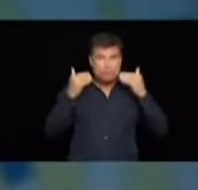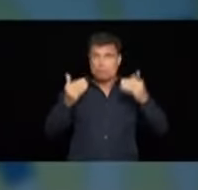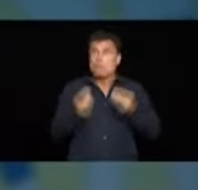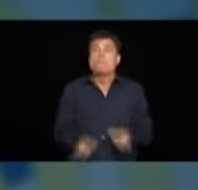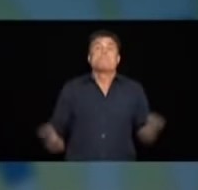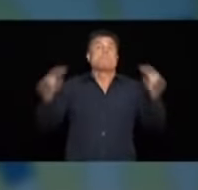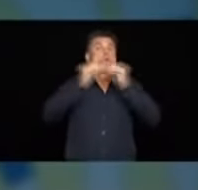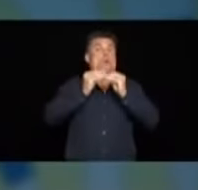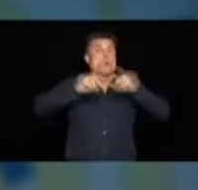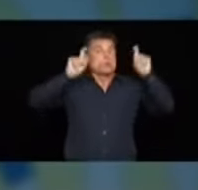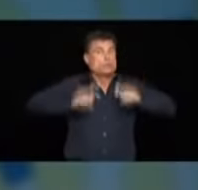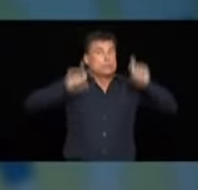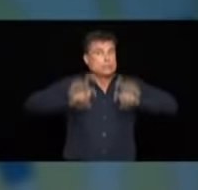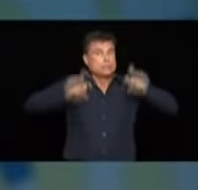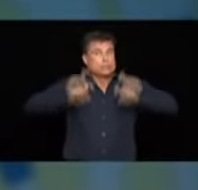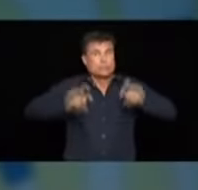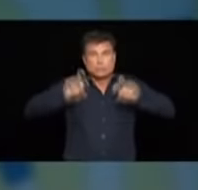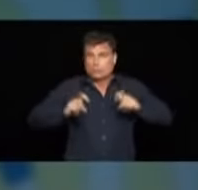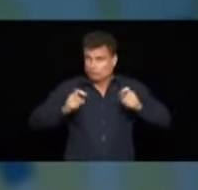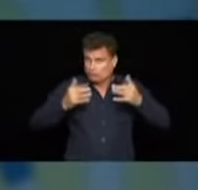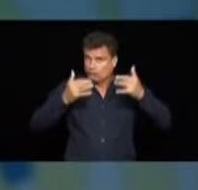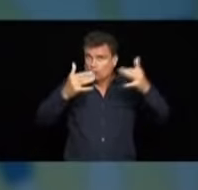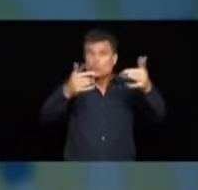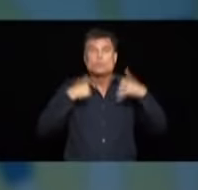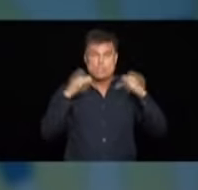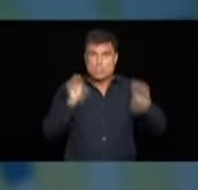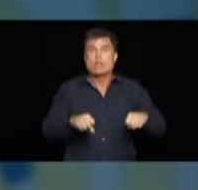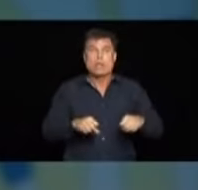this as we move into the fall.